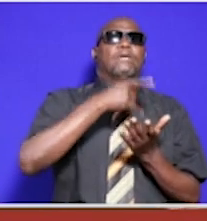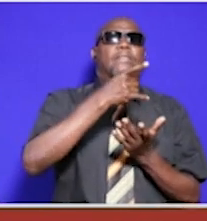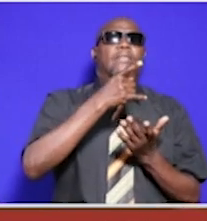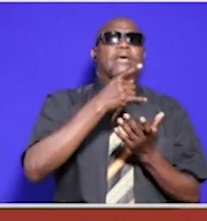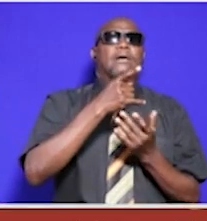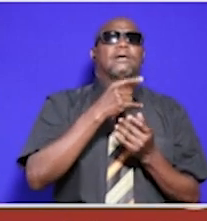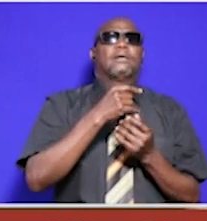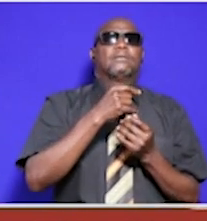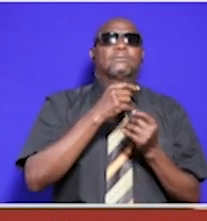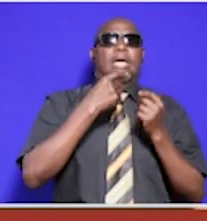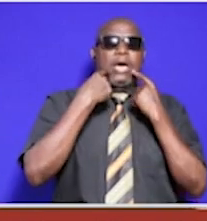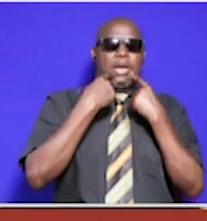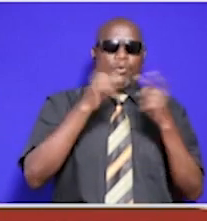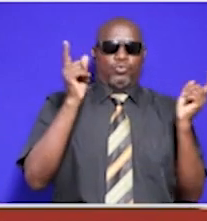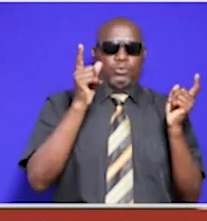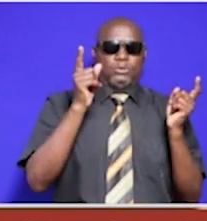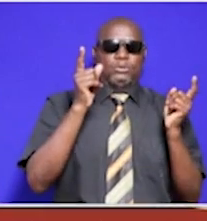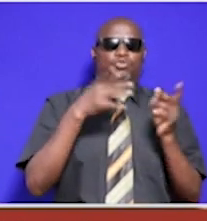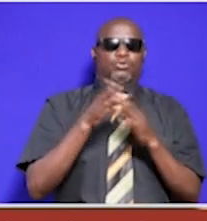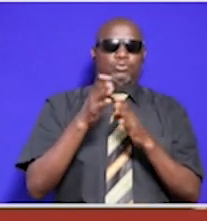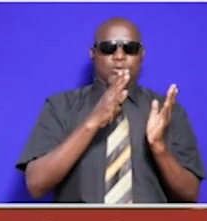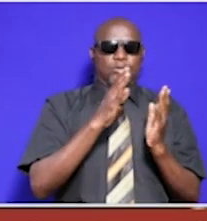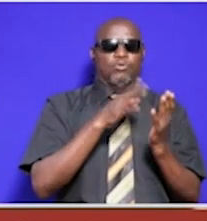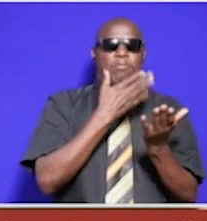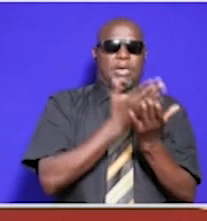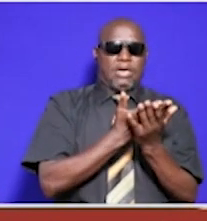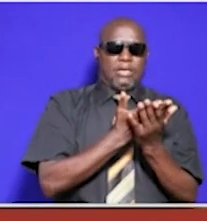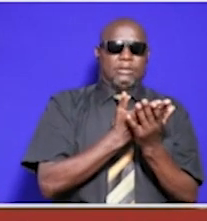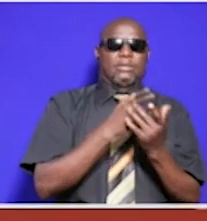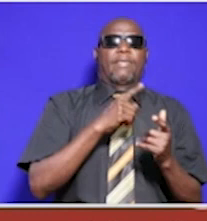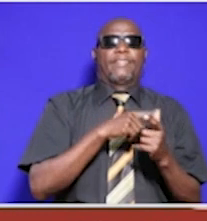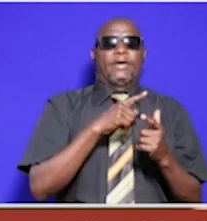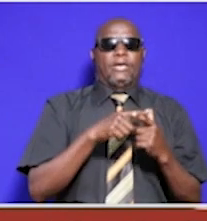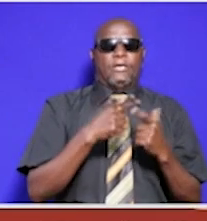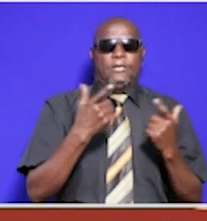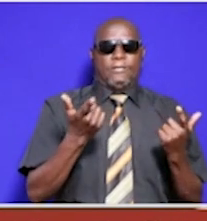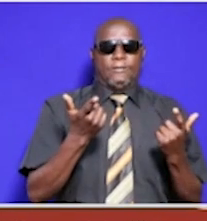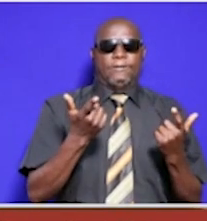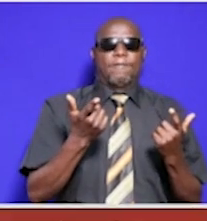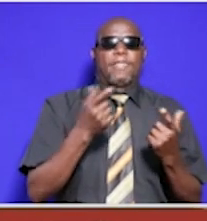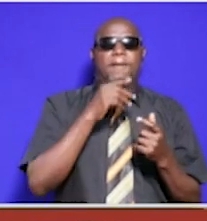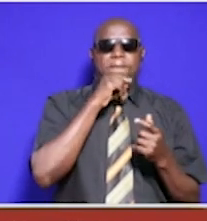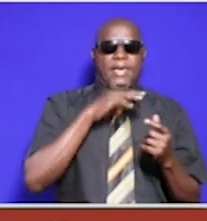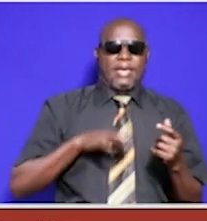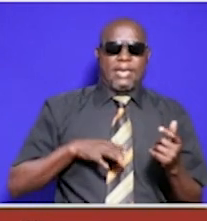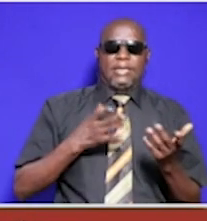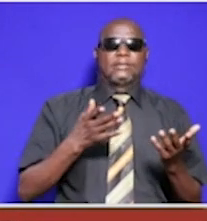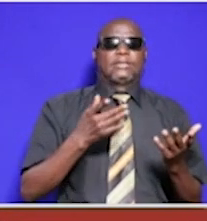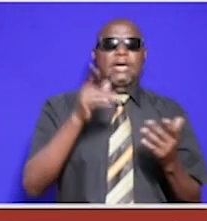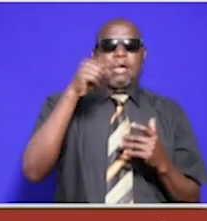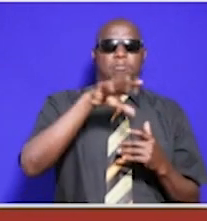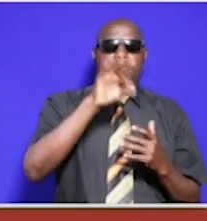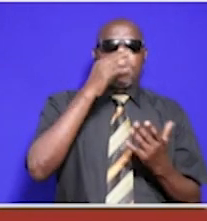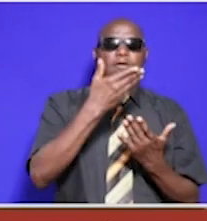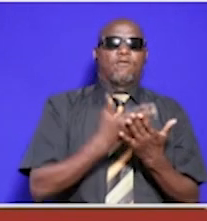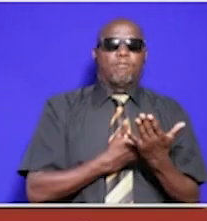publicizing of the opportunities to apply for the scholarship. And then the parents and guardians come and pick the forms